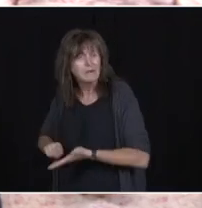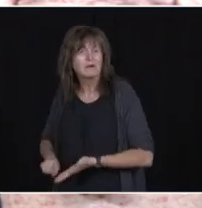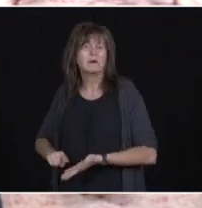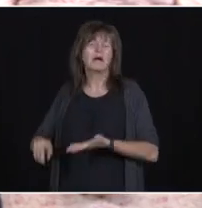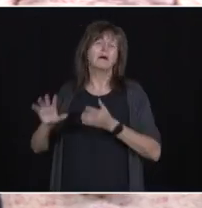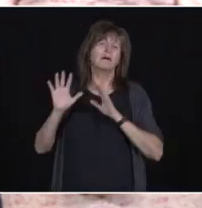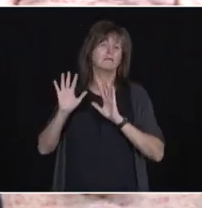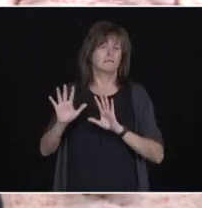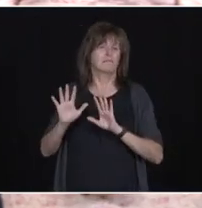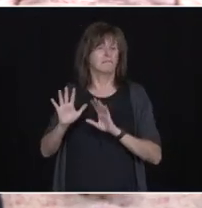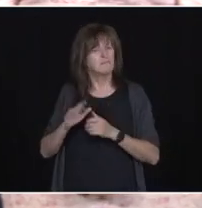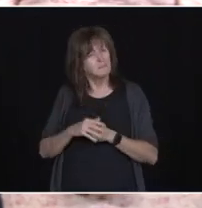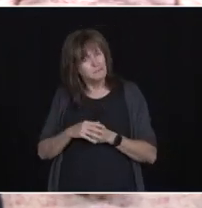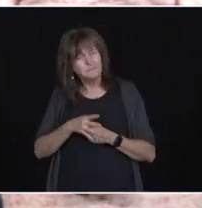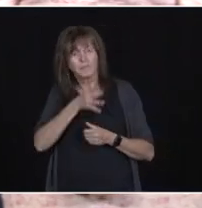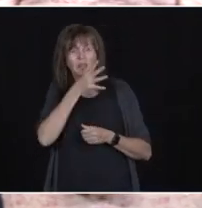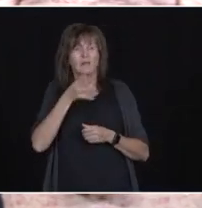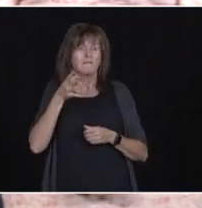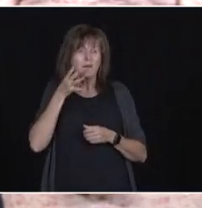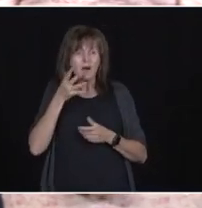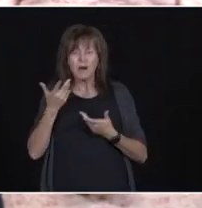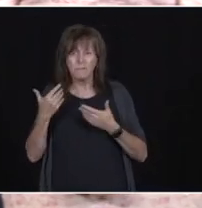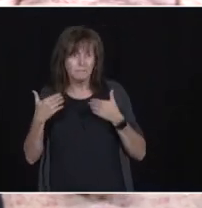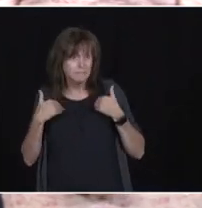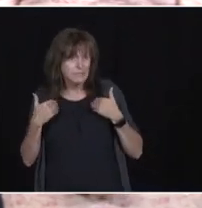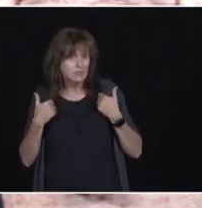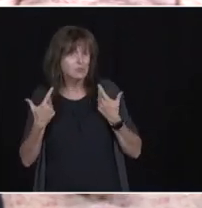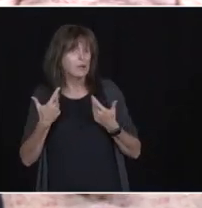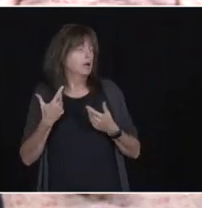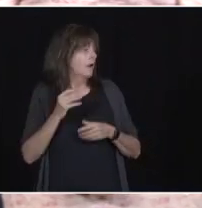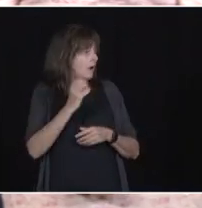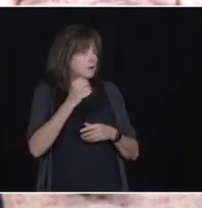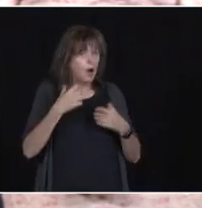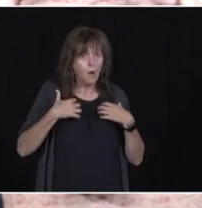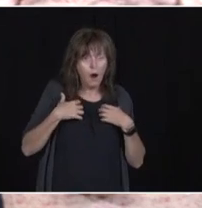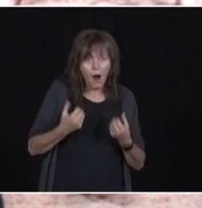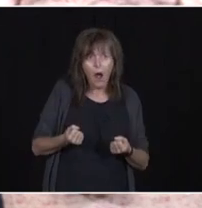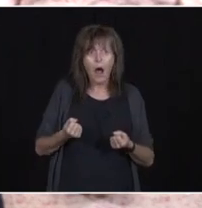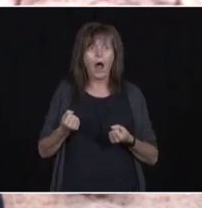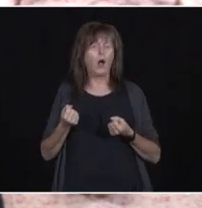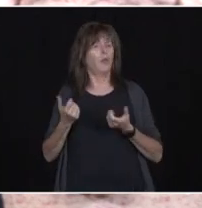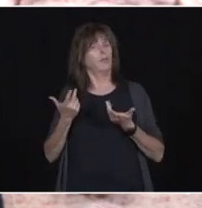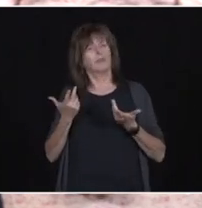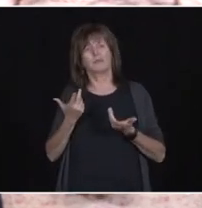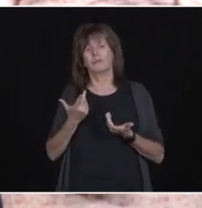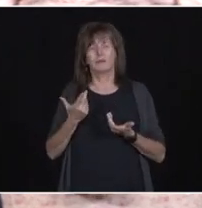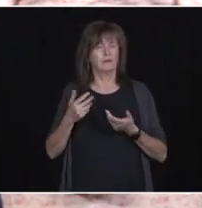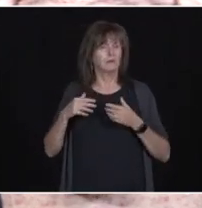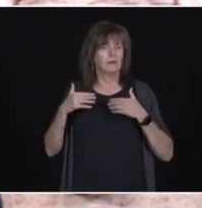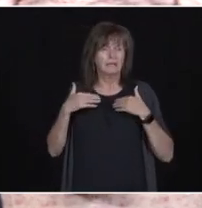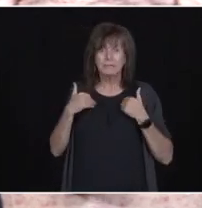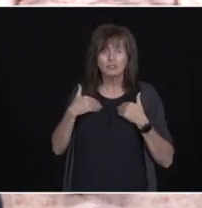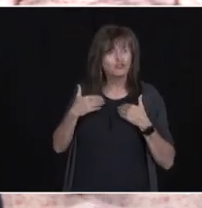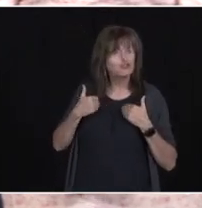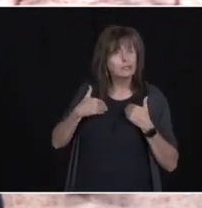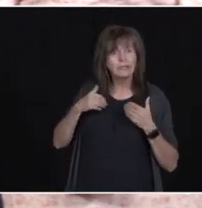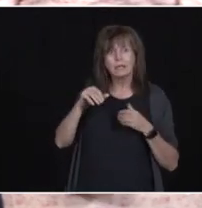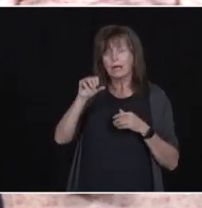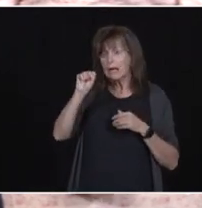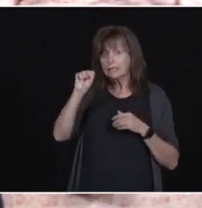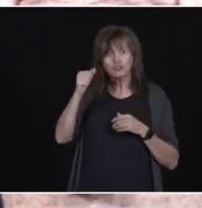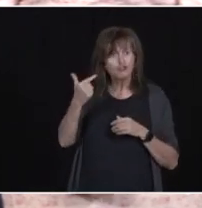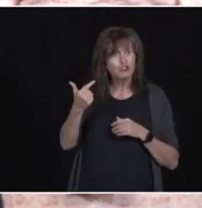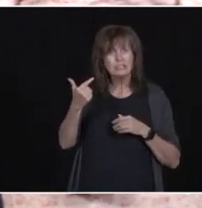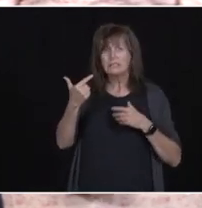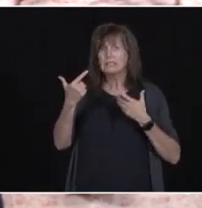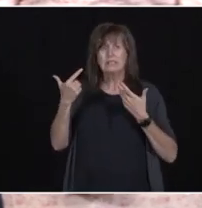Minister of Health, and Ontario Health, and Minister of Solicitor General. So, guys, we're throwing everything,